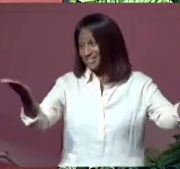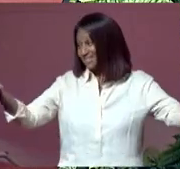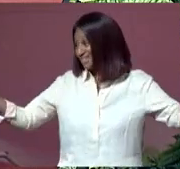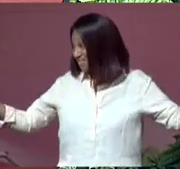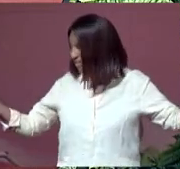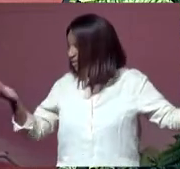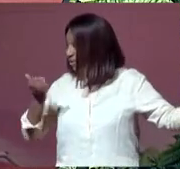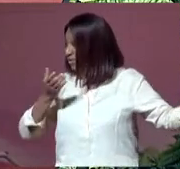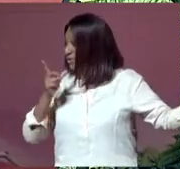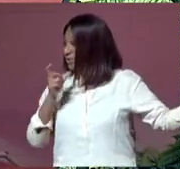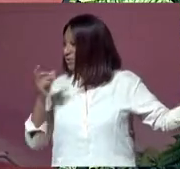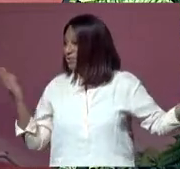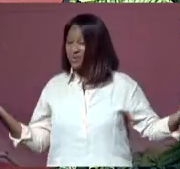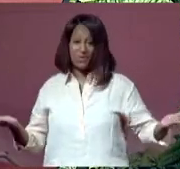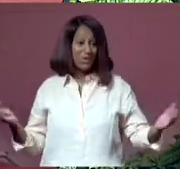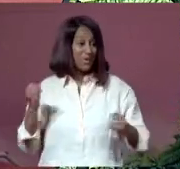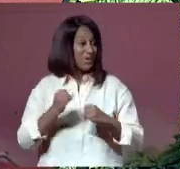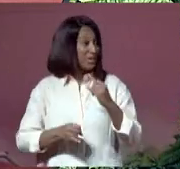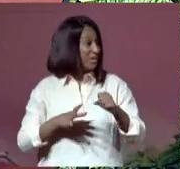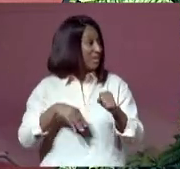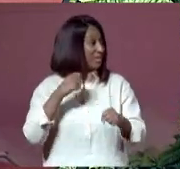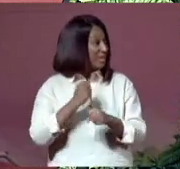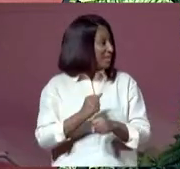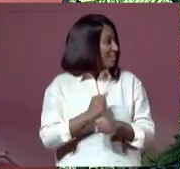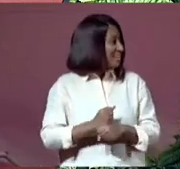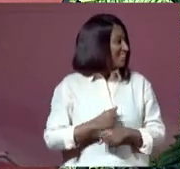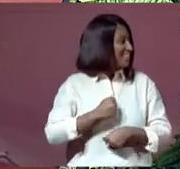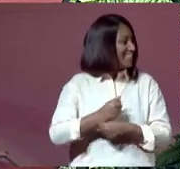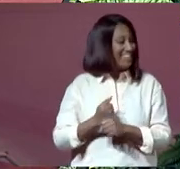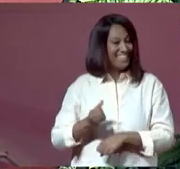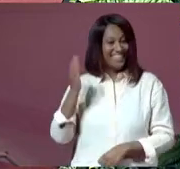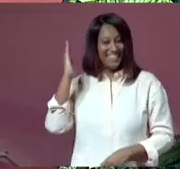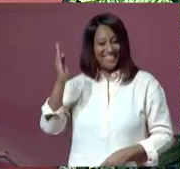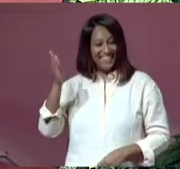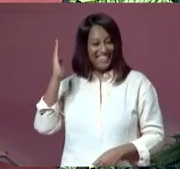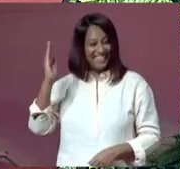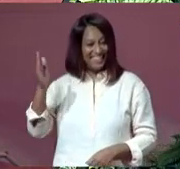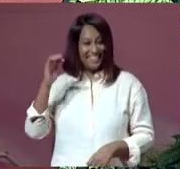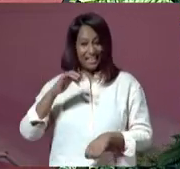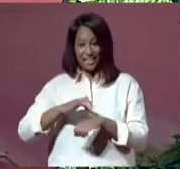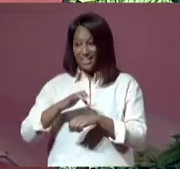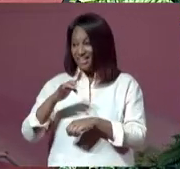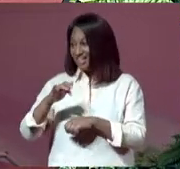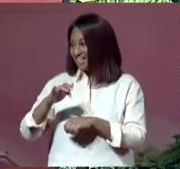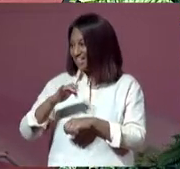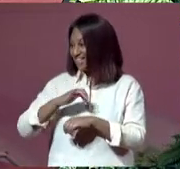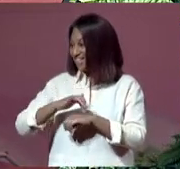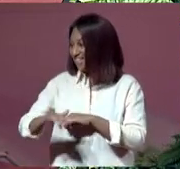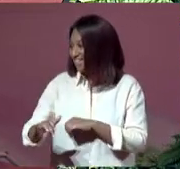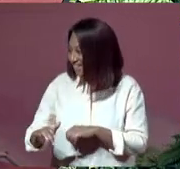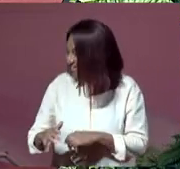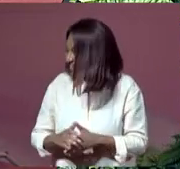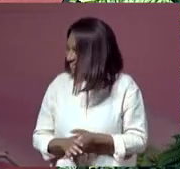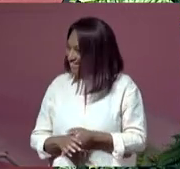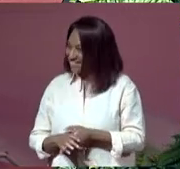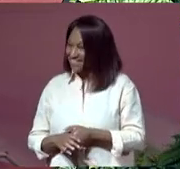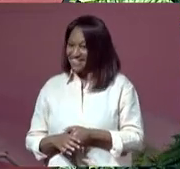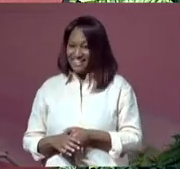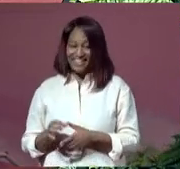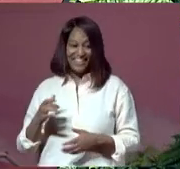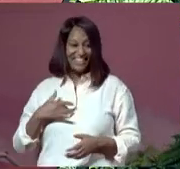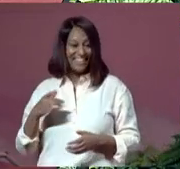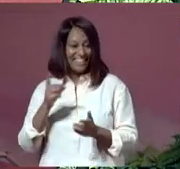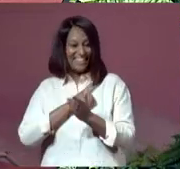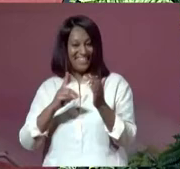pew, because last year he made me preach to an empty, I felt like I was David in the cave of Adullam,